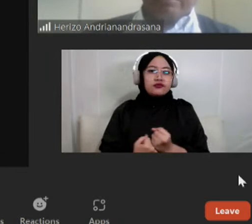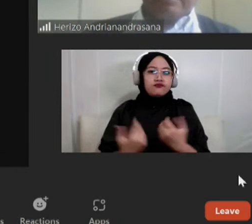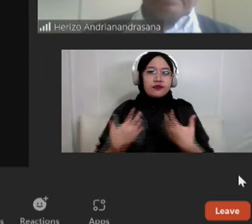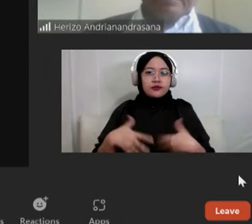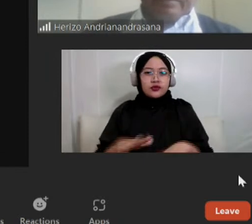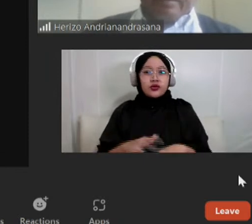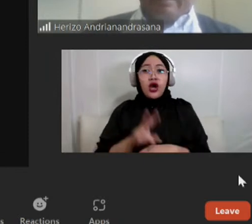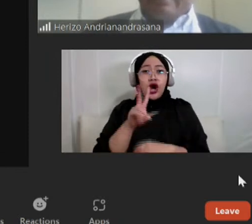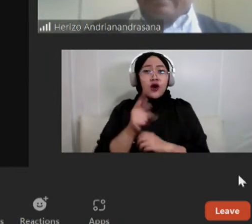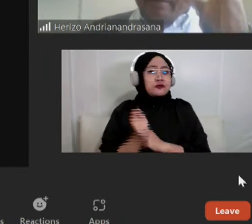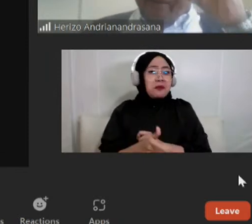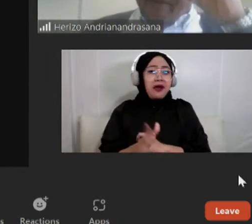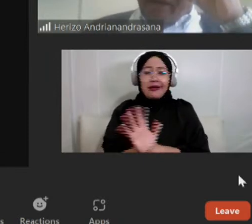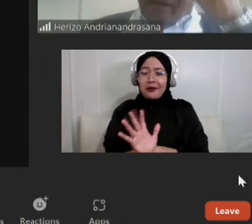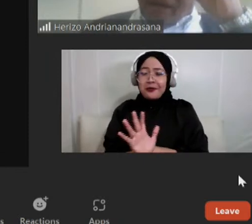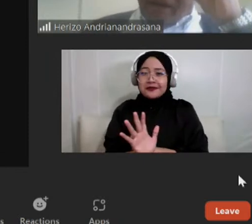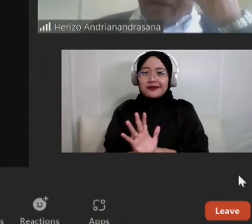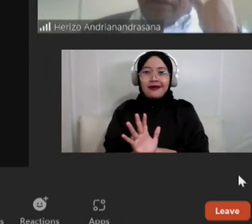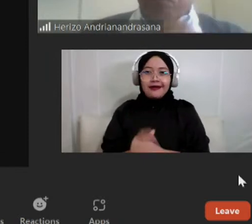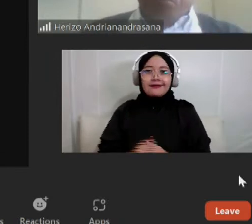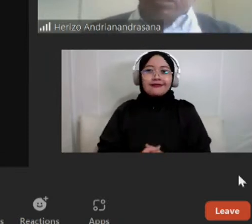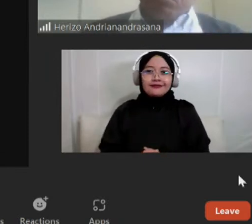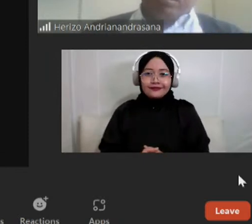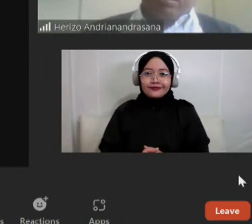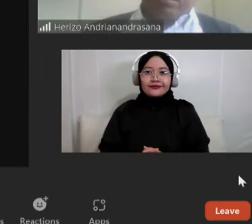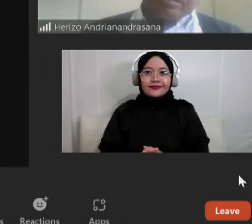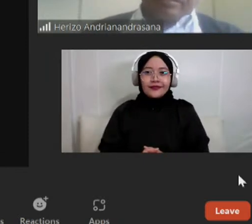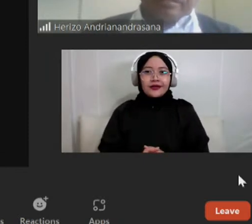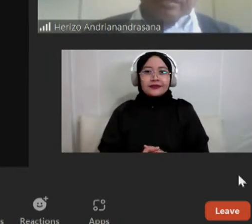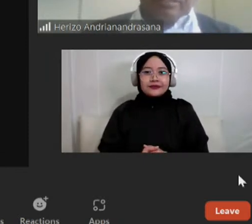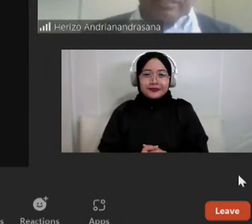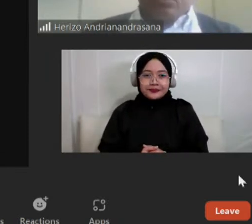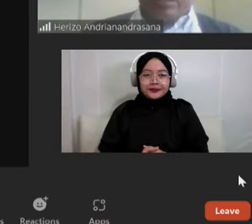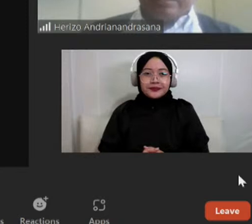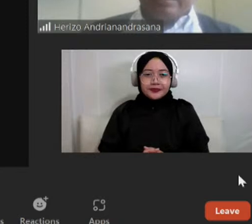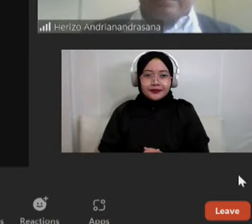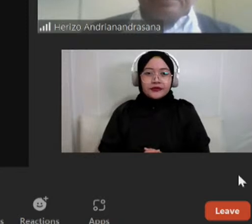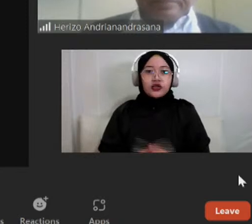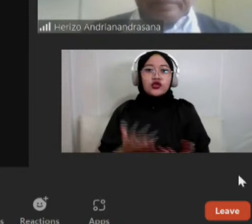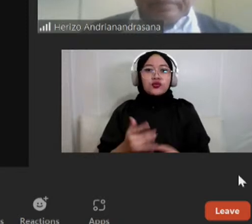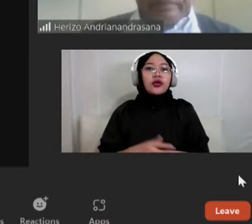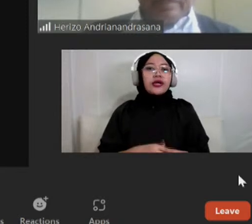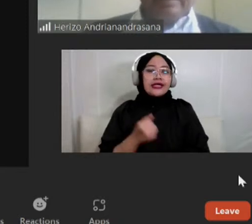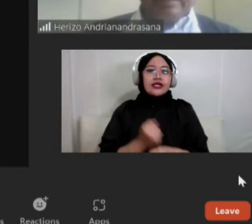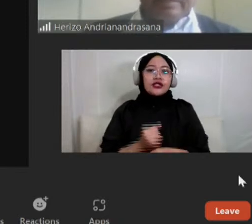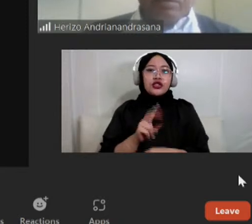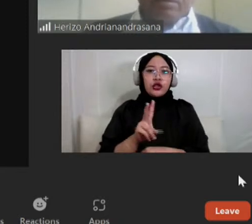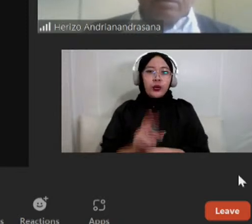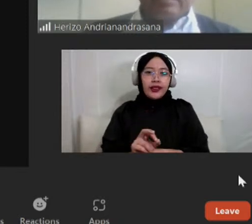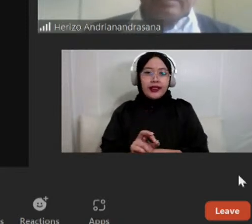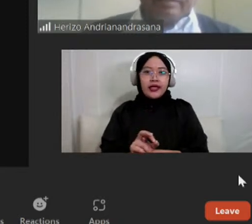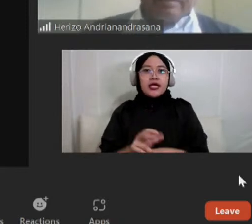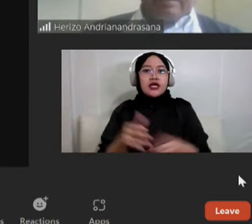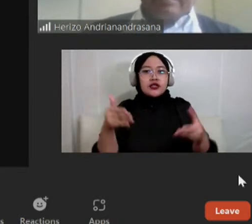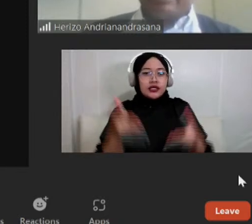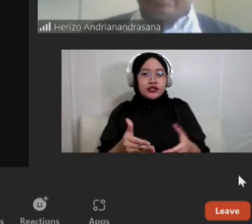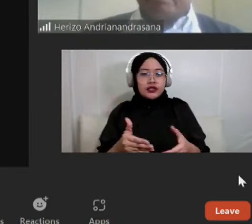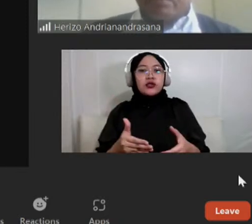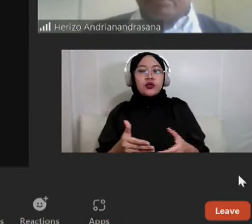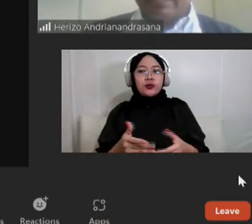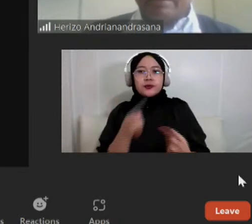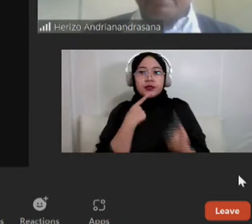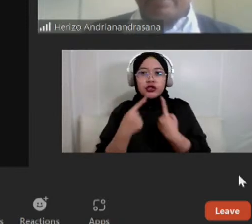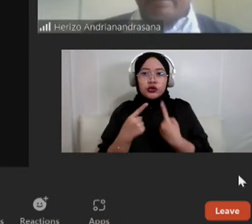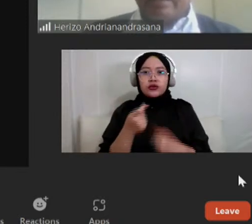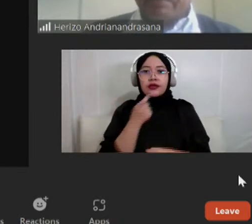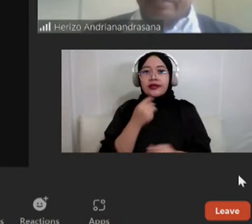need to pay. And if possible, I would suggest that the G20 hold a session